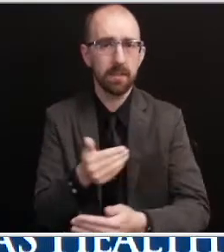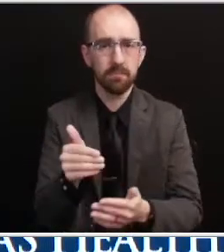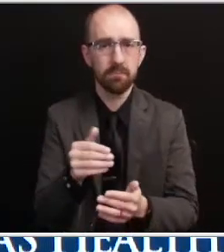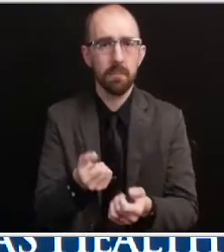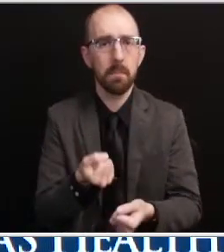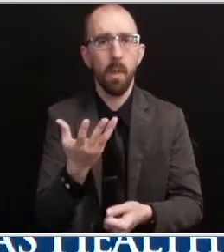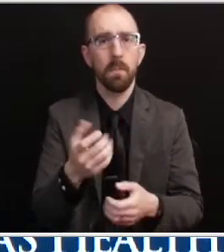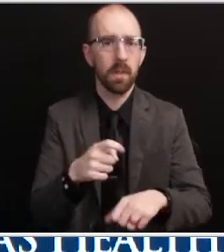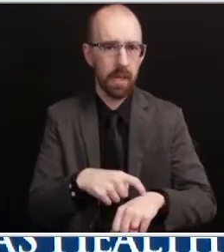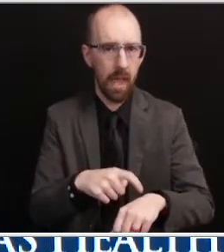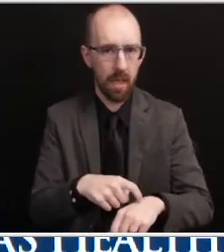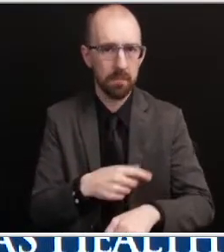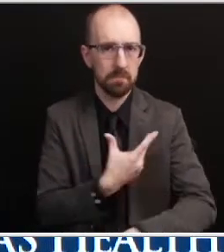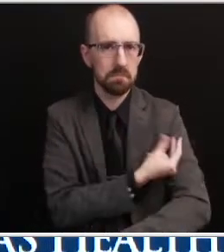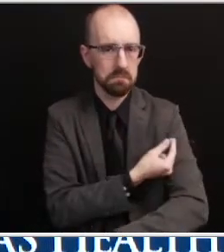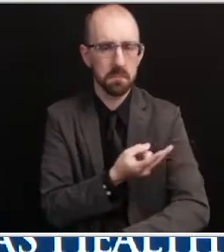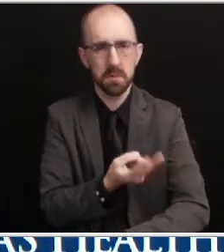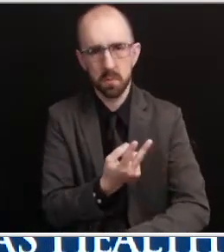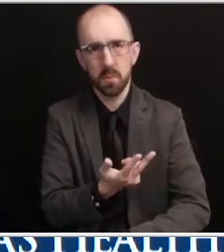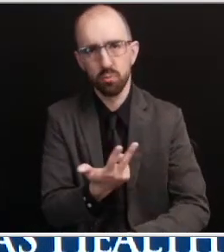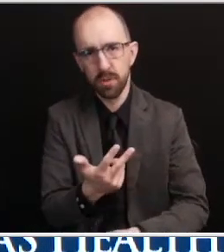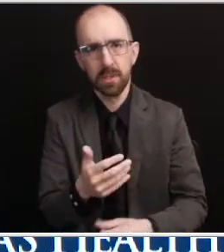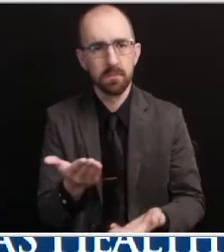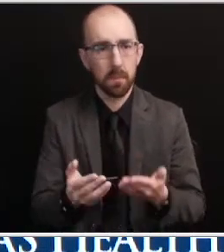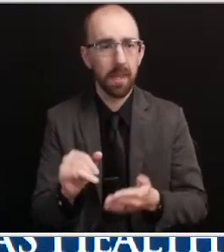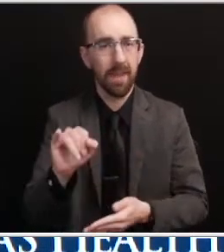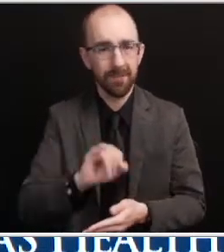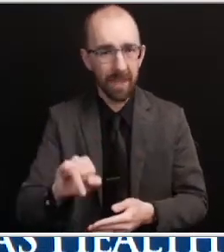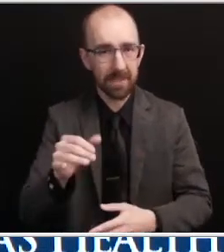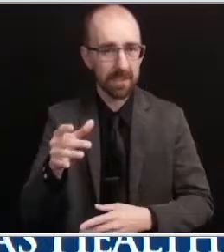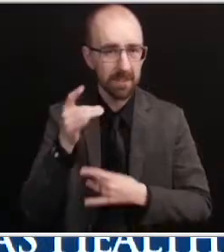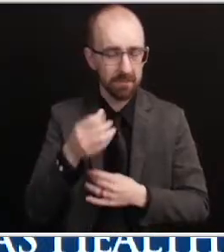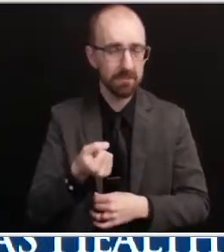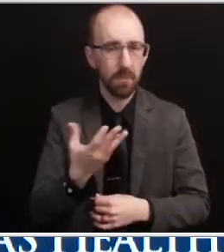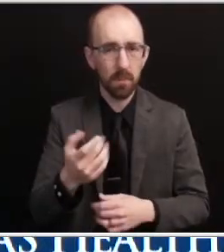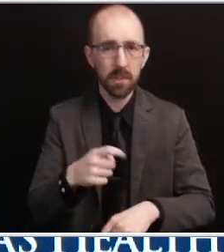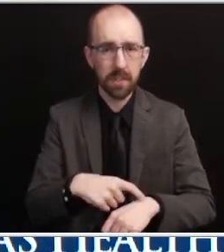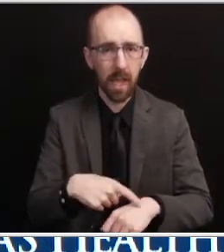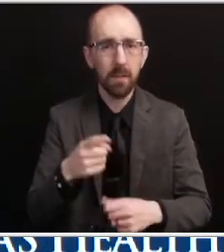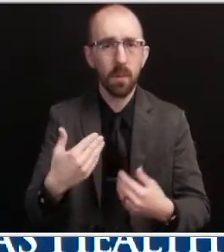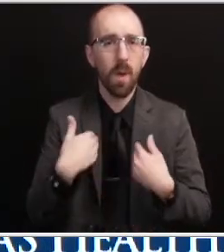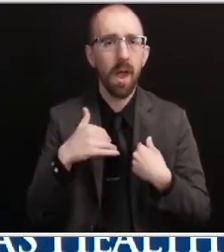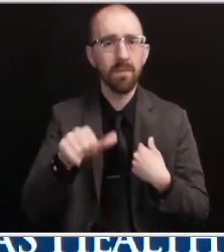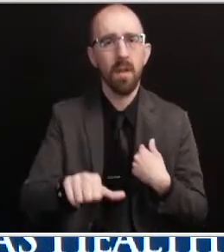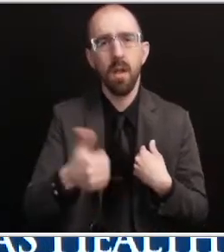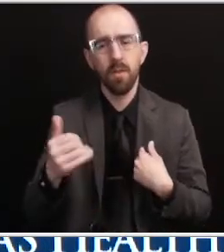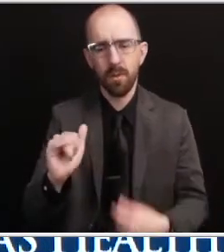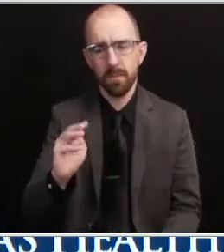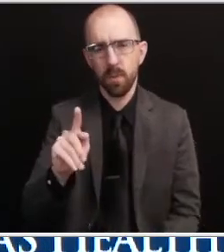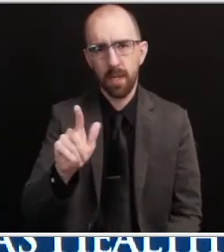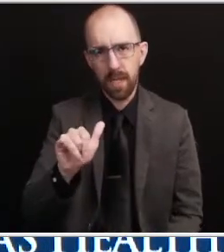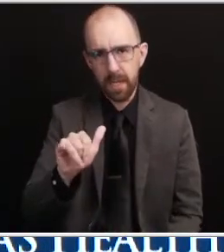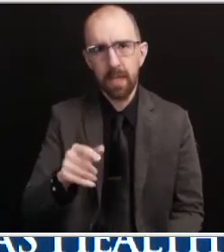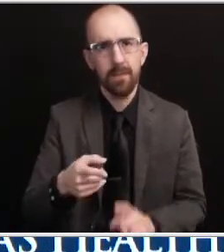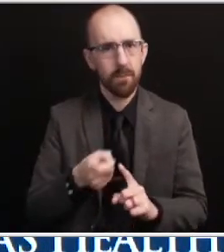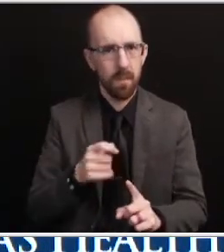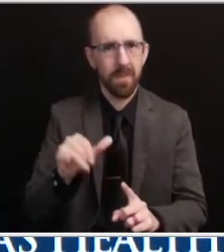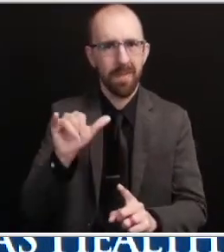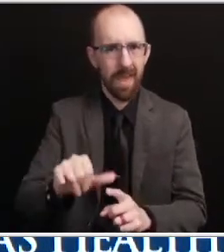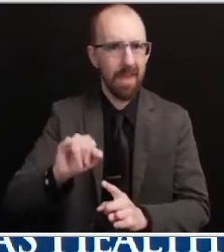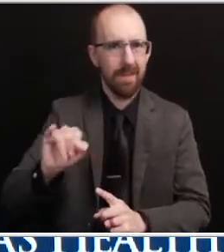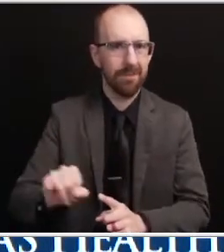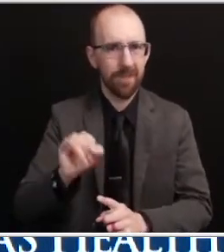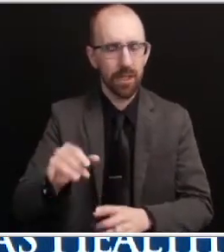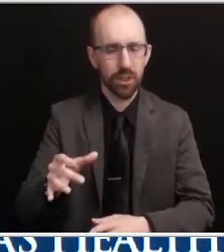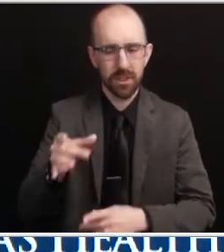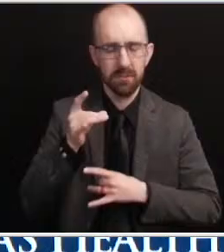and probably infected multiple times, you also have that other immunity from that infection, which is not